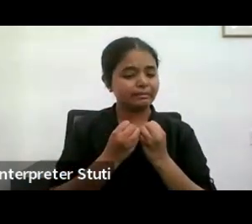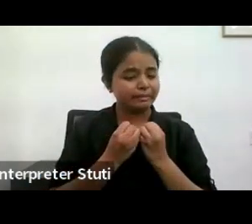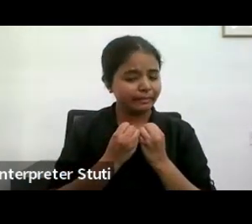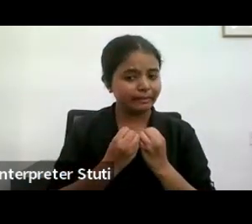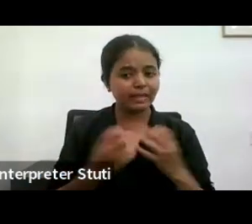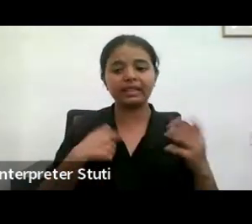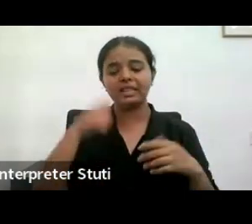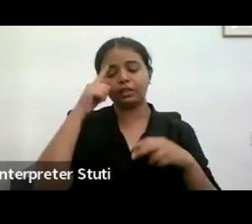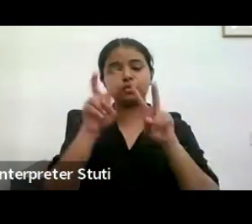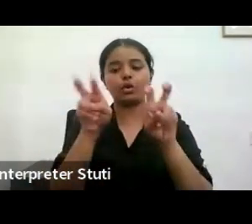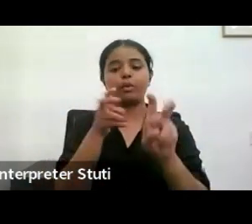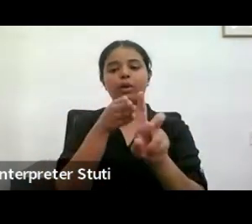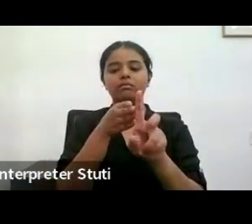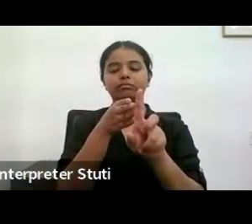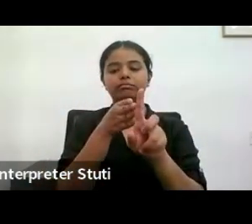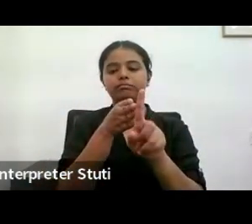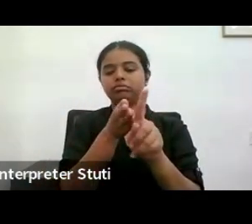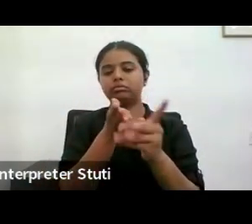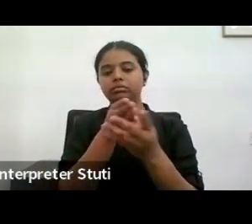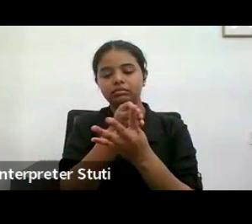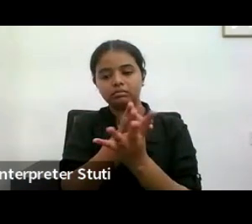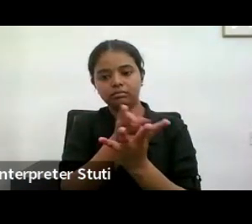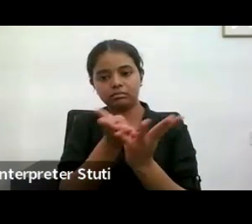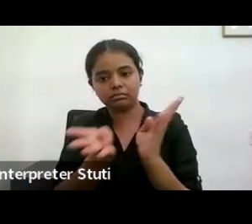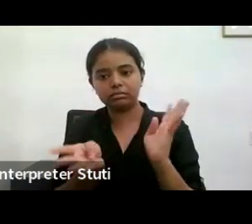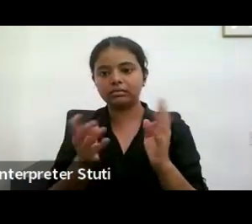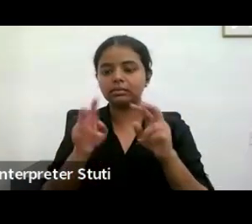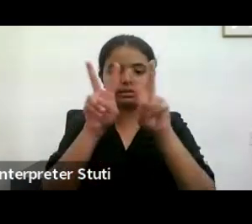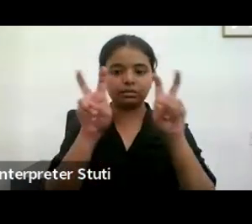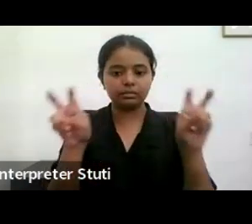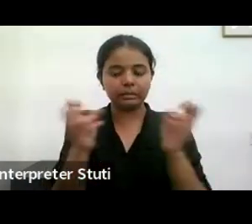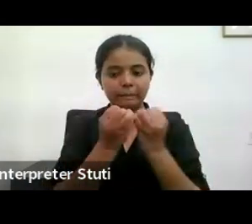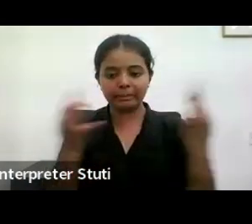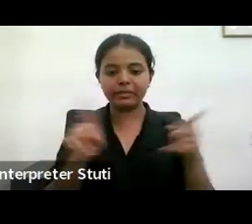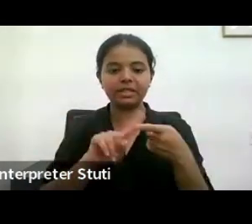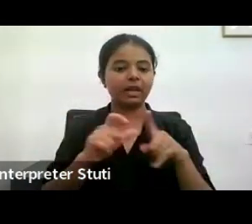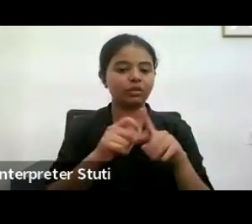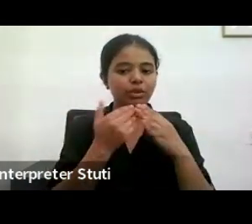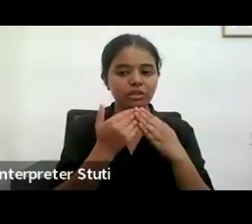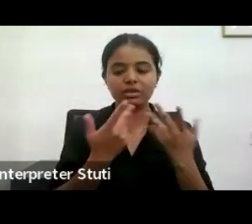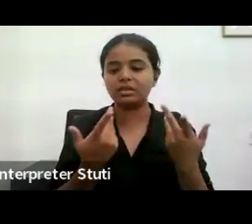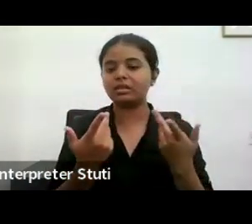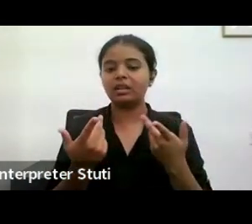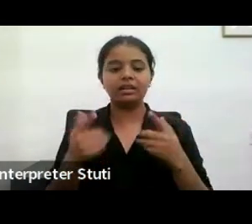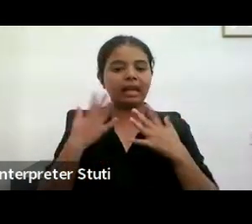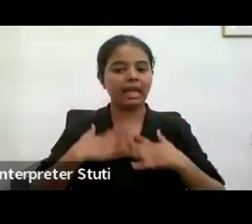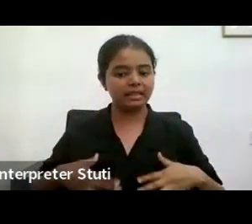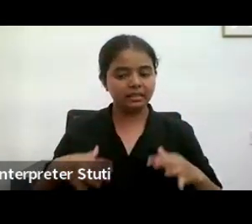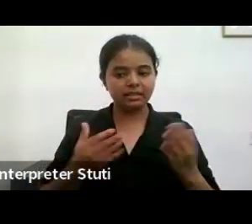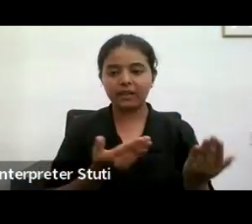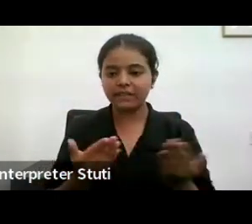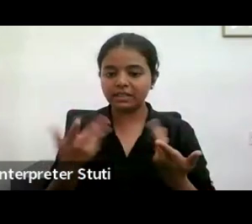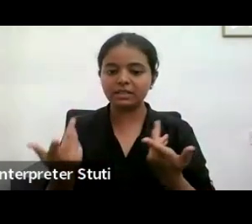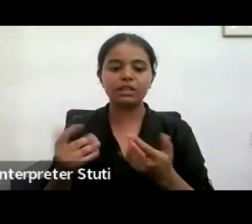about accessibility to lots of different kinds of services, to education, to health services, to